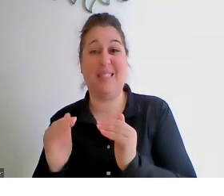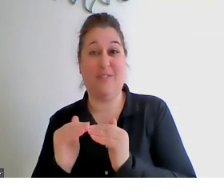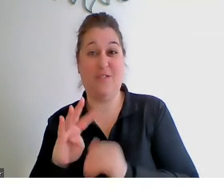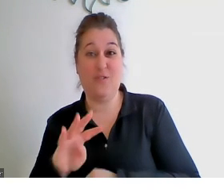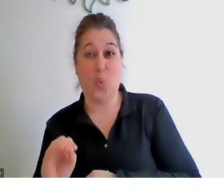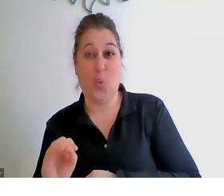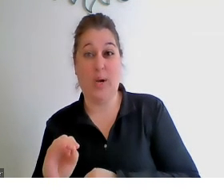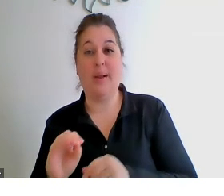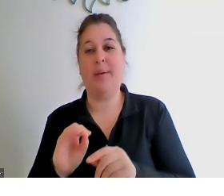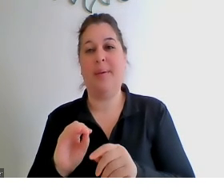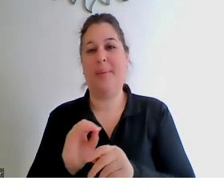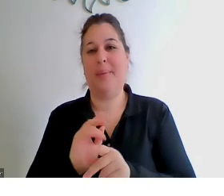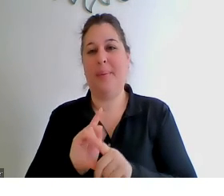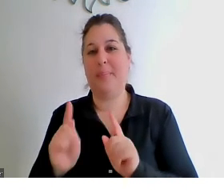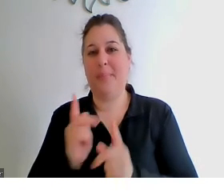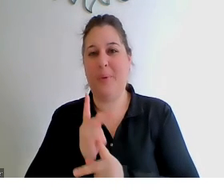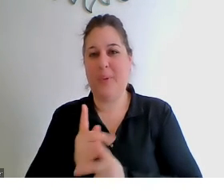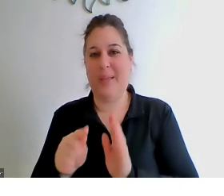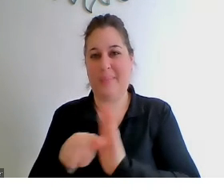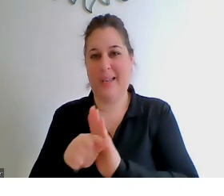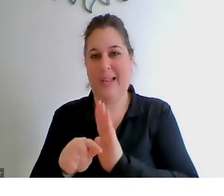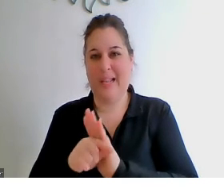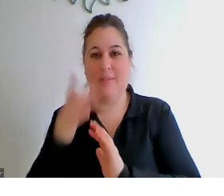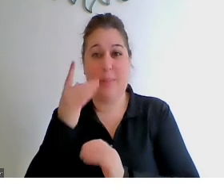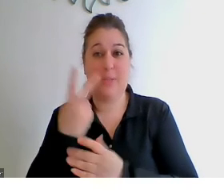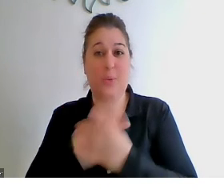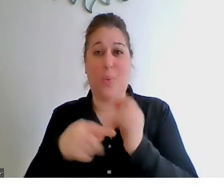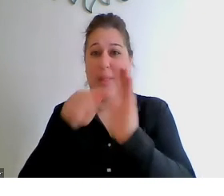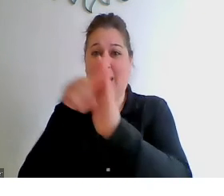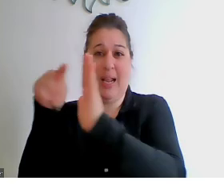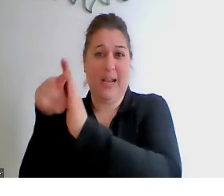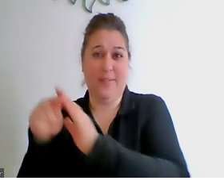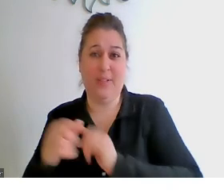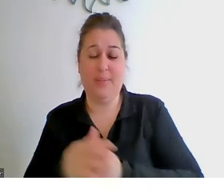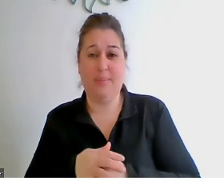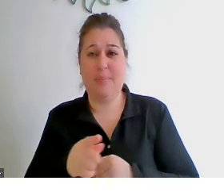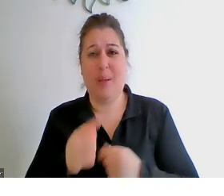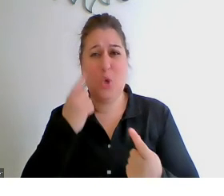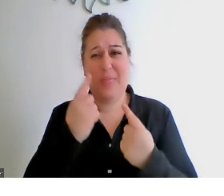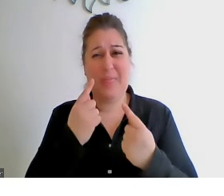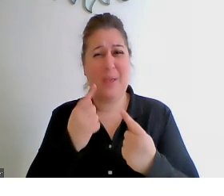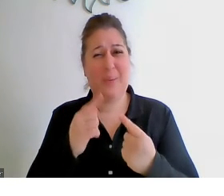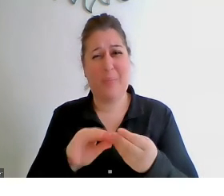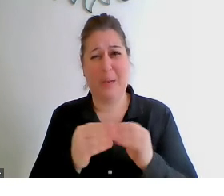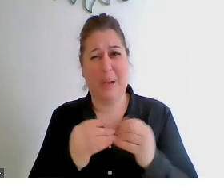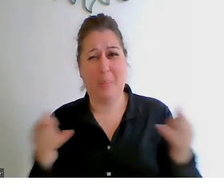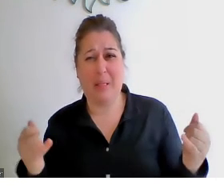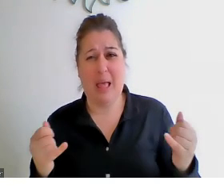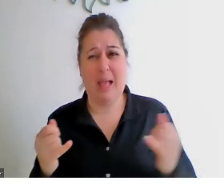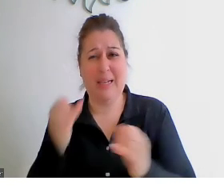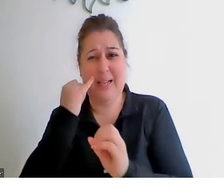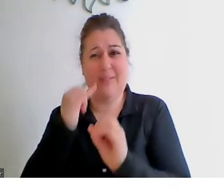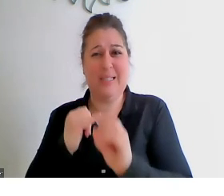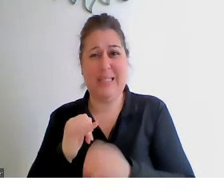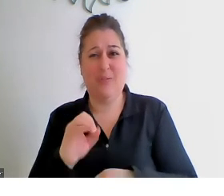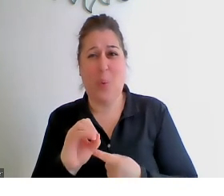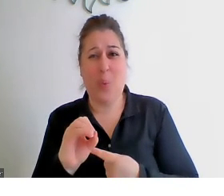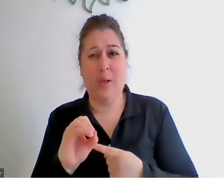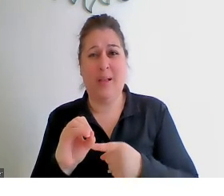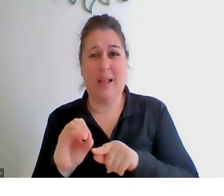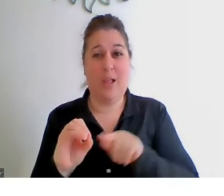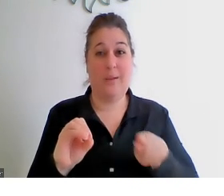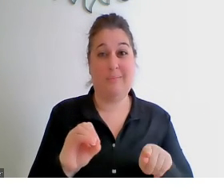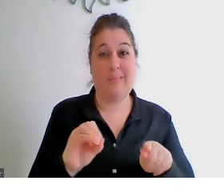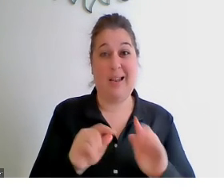sign. So negative 5 minus 35 is negative 40. Think of the number line. You're at 0, you go to negative 5, and you